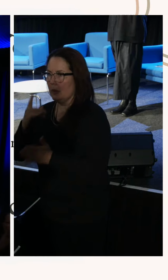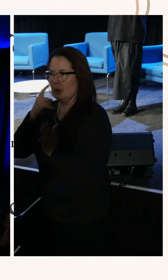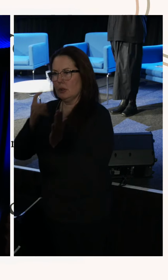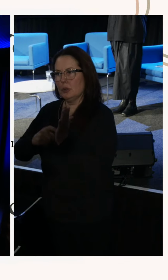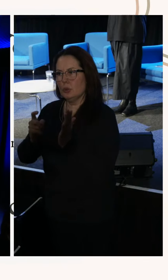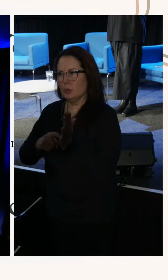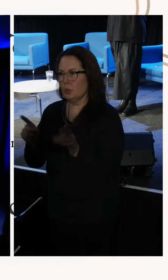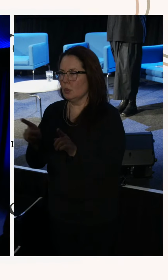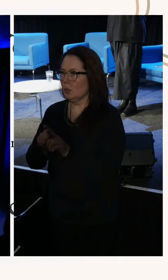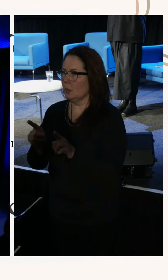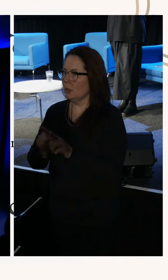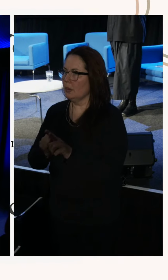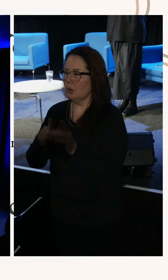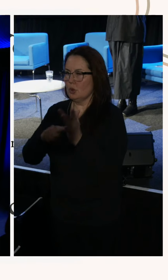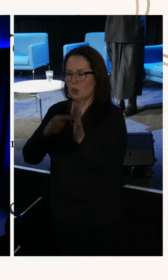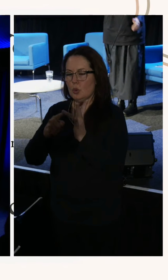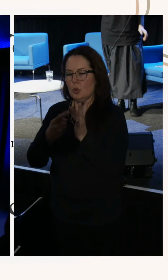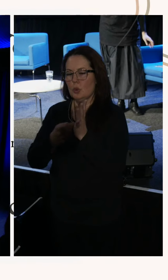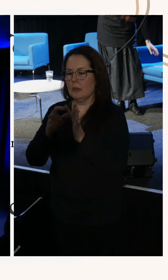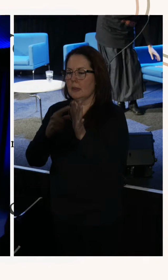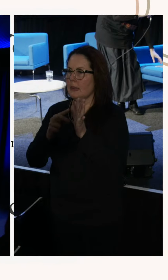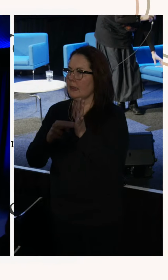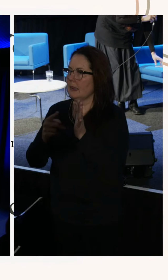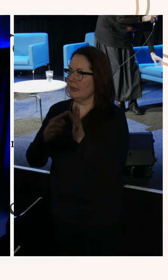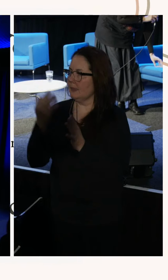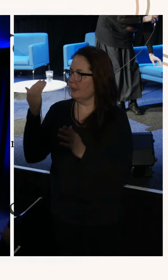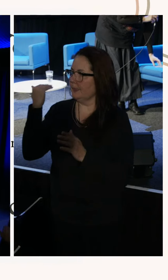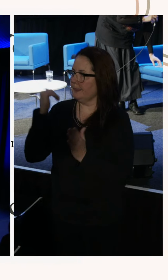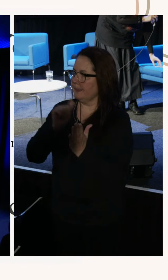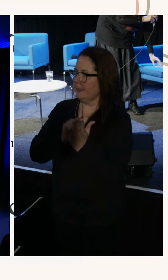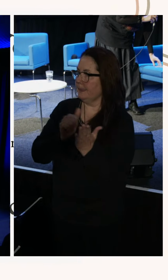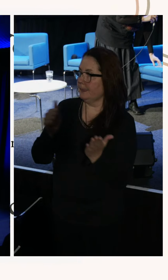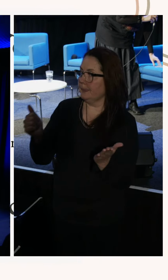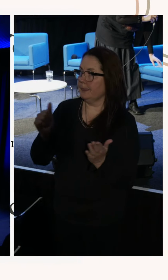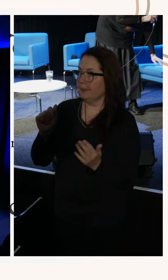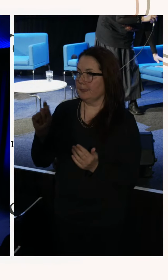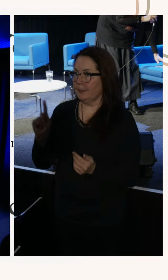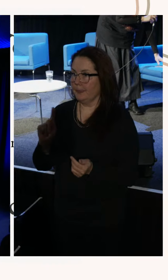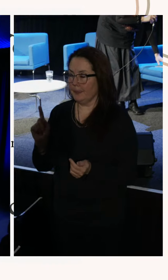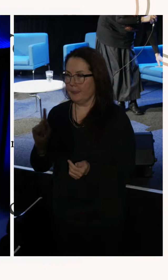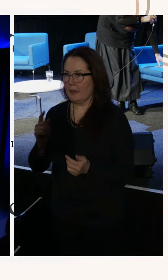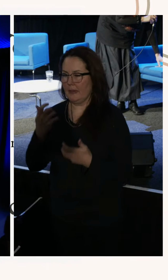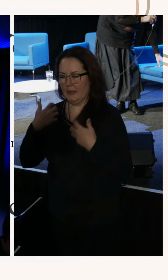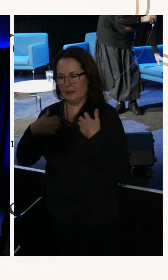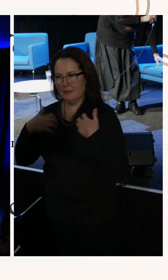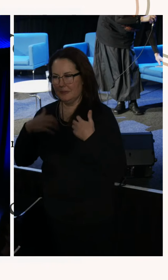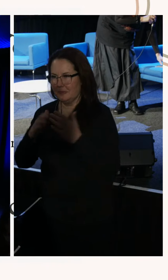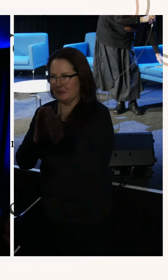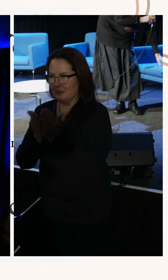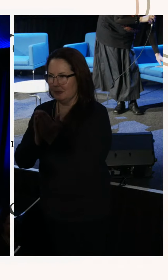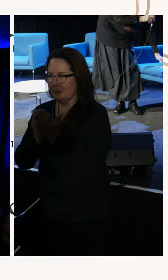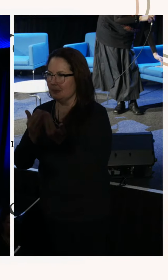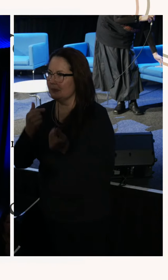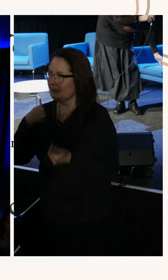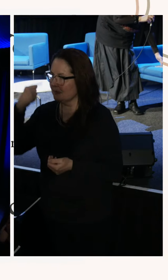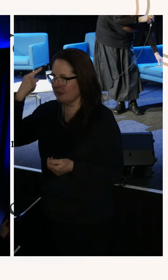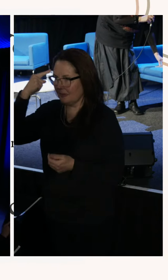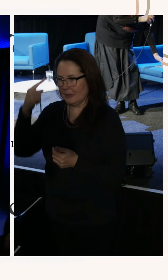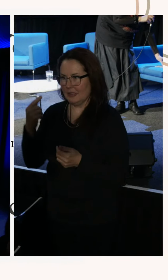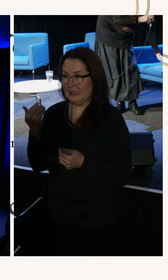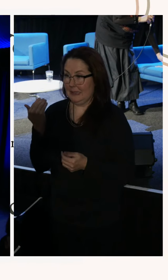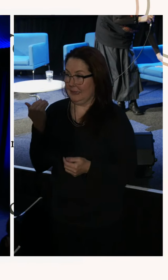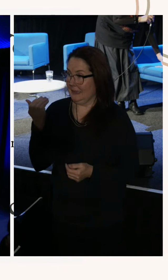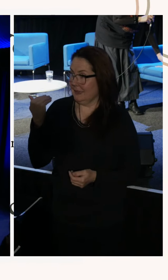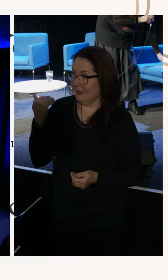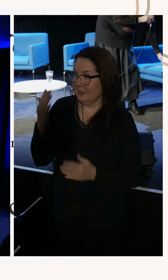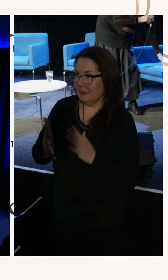that Jordana has actually just published an incredibly exciting book, and I think by just published I